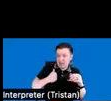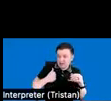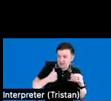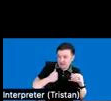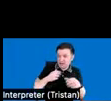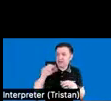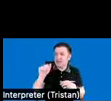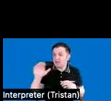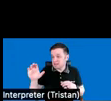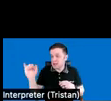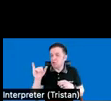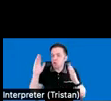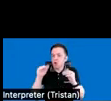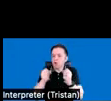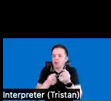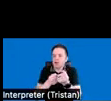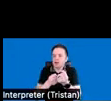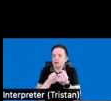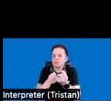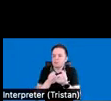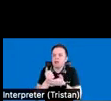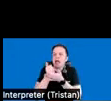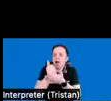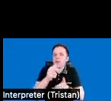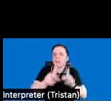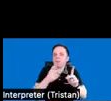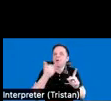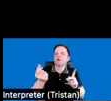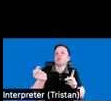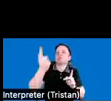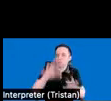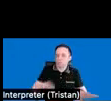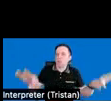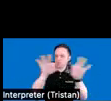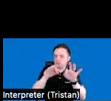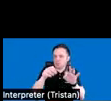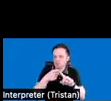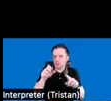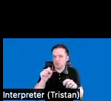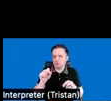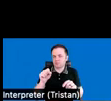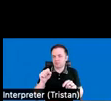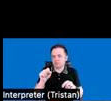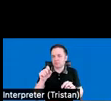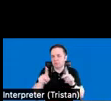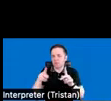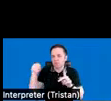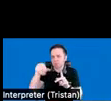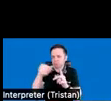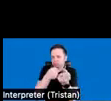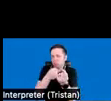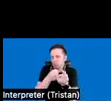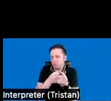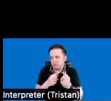hope to contribute to better understanding of the importance from the stakeholders' perspective. So we'll have more